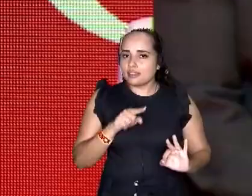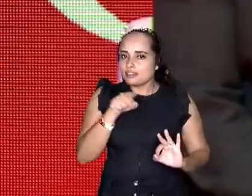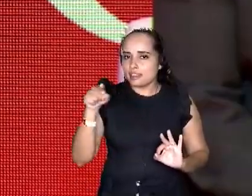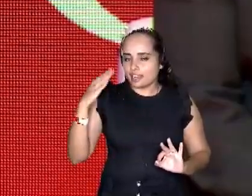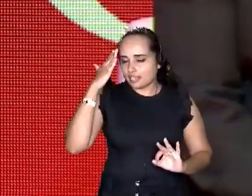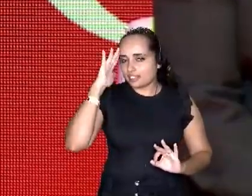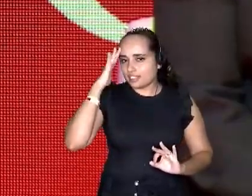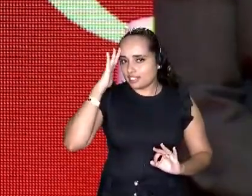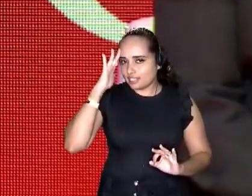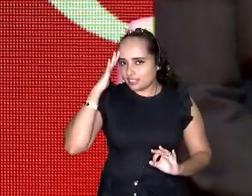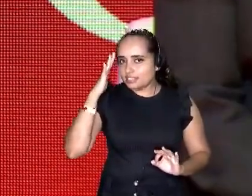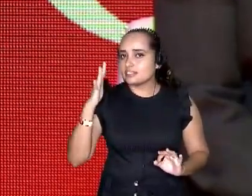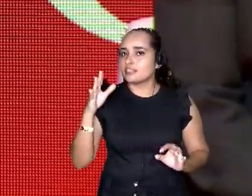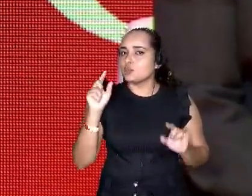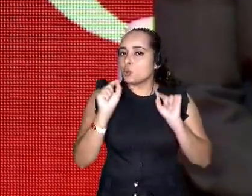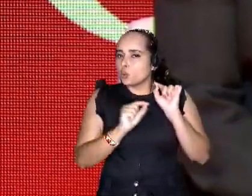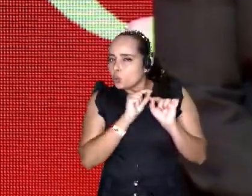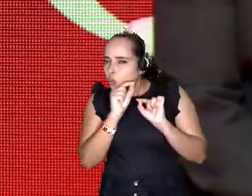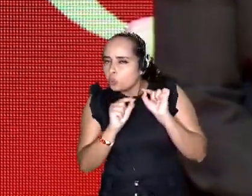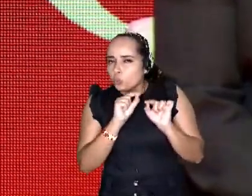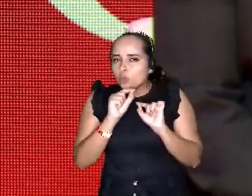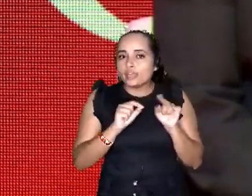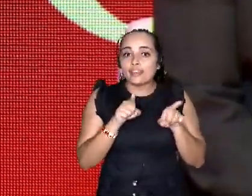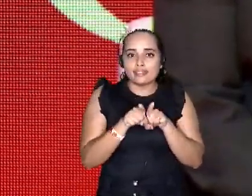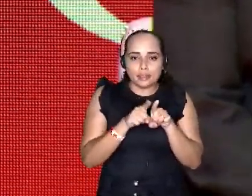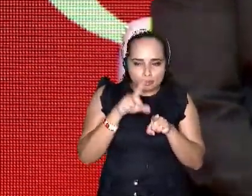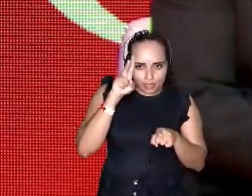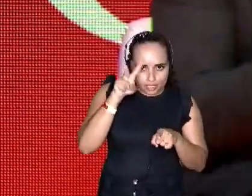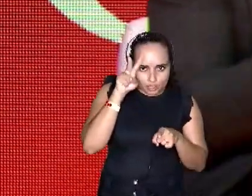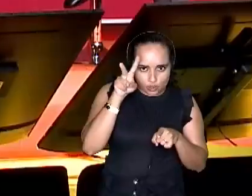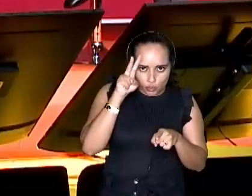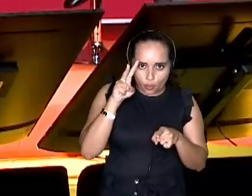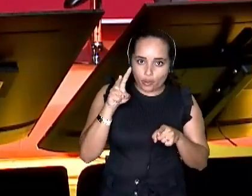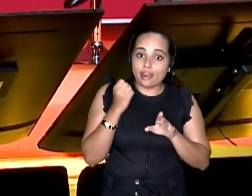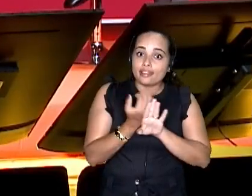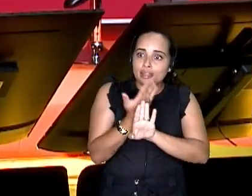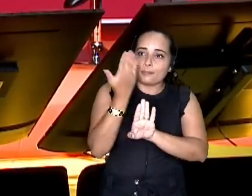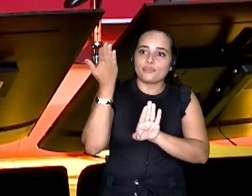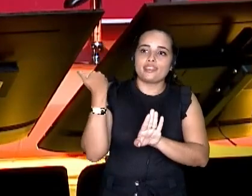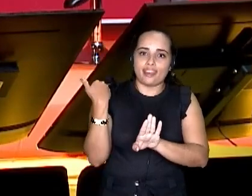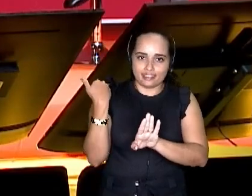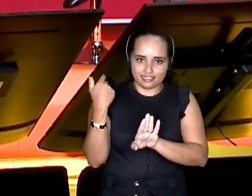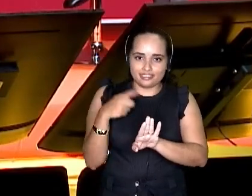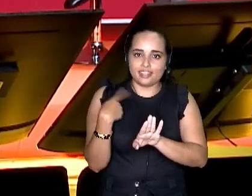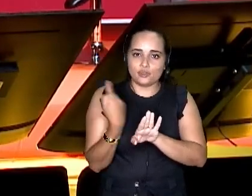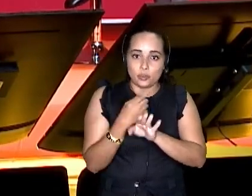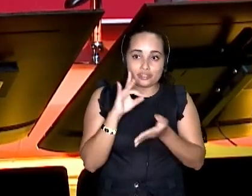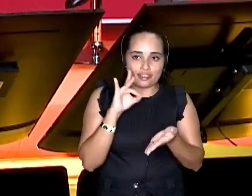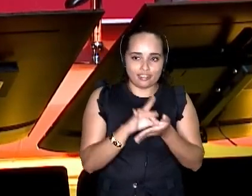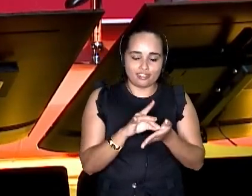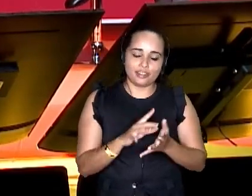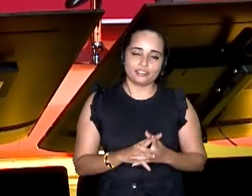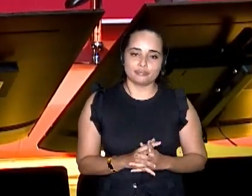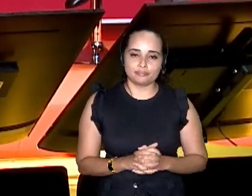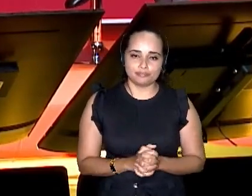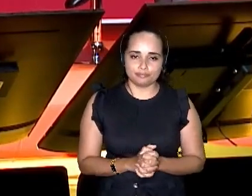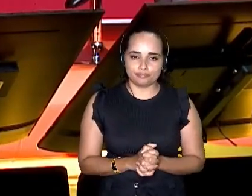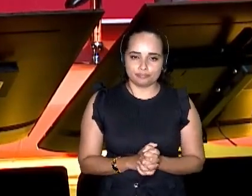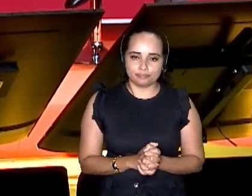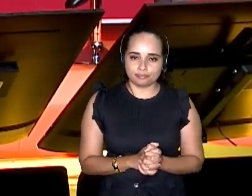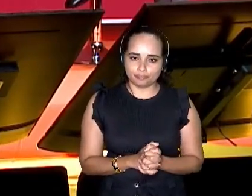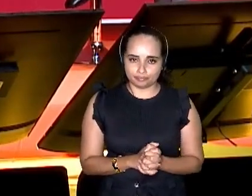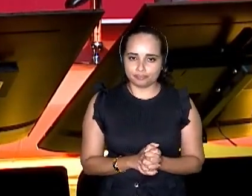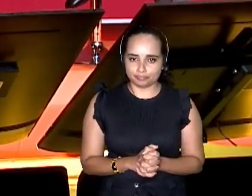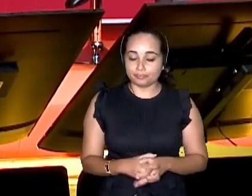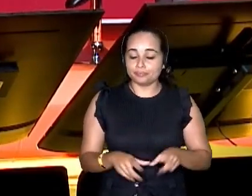the history that is behind our operations. I would say from a very practical standpoint, and for the people that